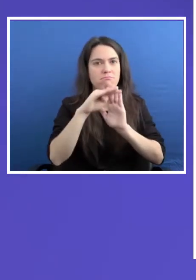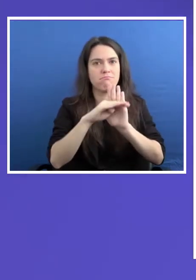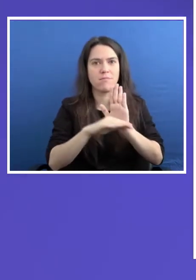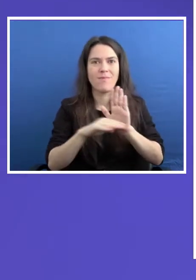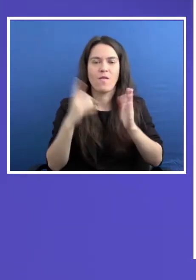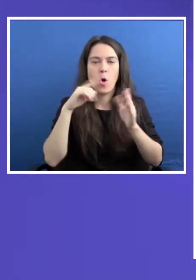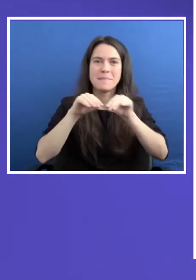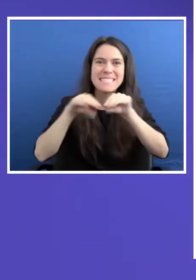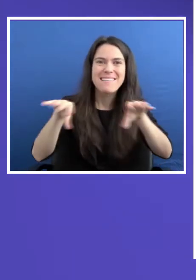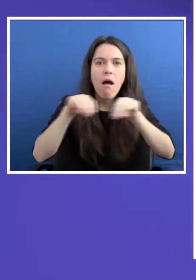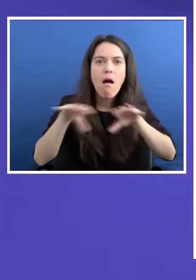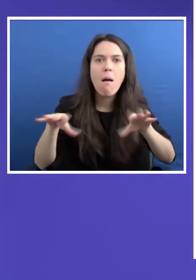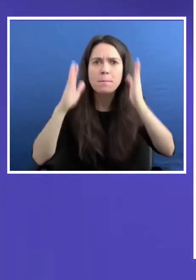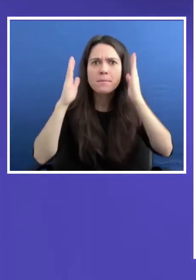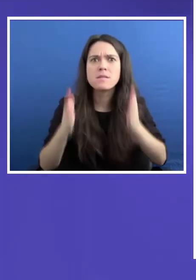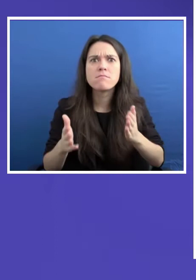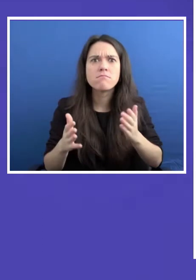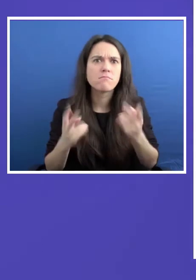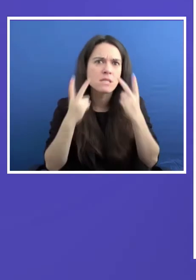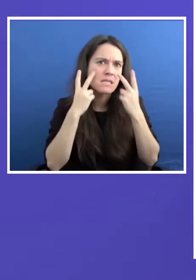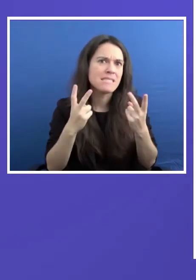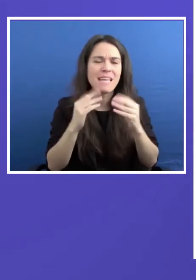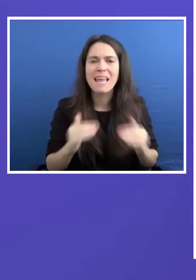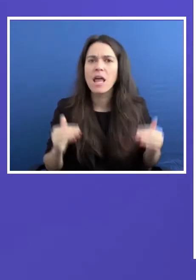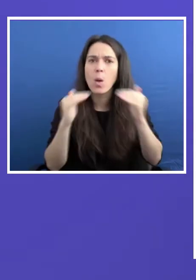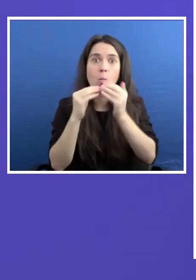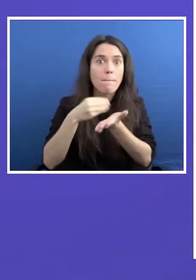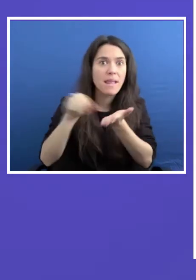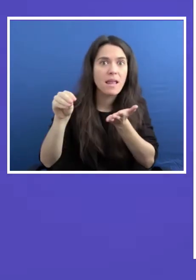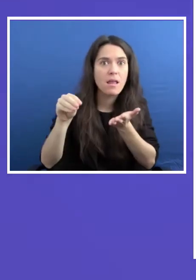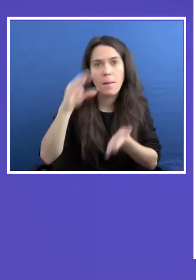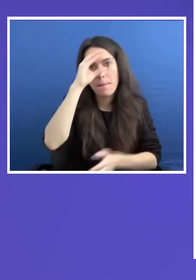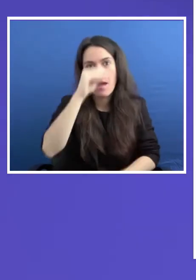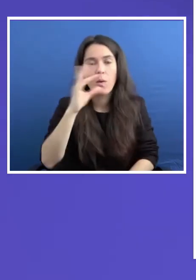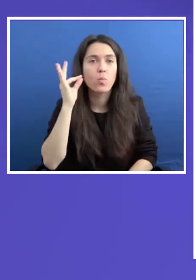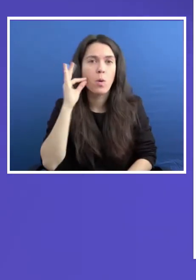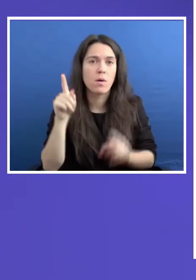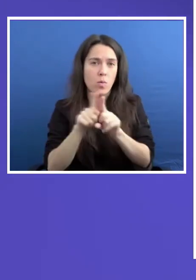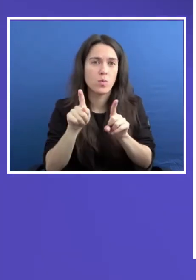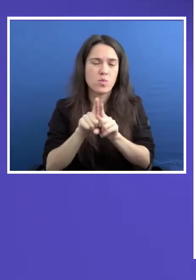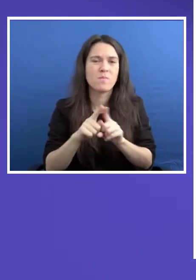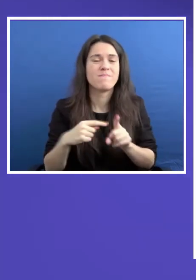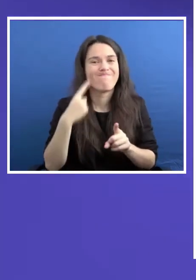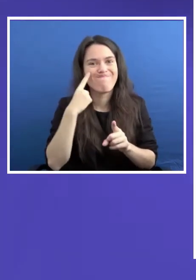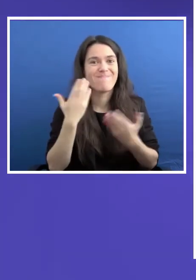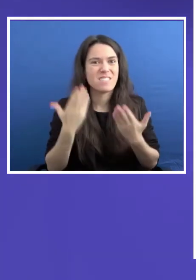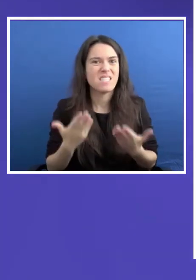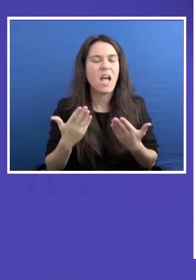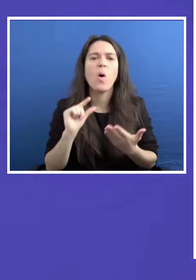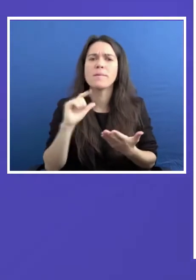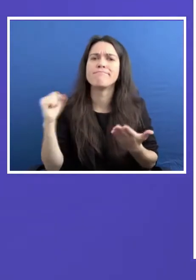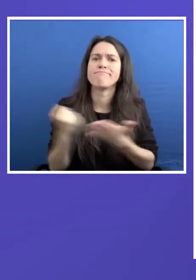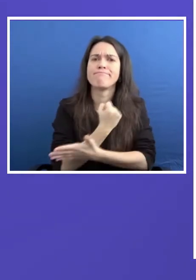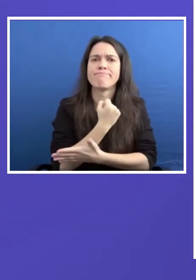and there must be an equal pay between men and women, because unfortunately women are perceived as